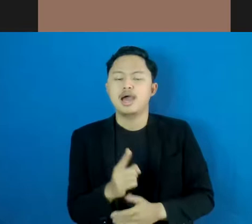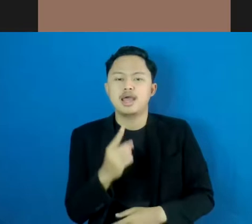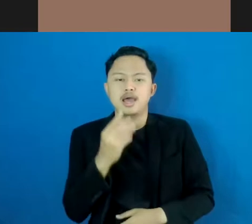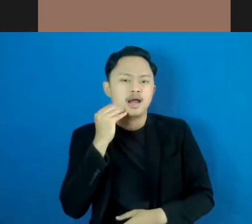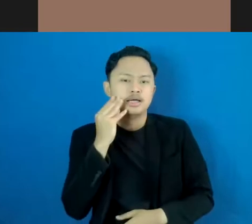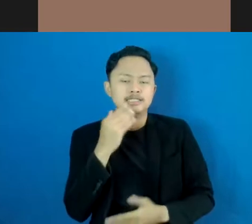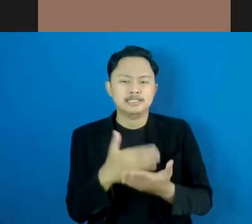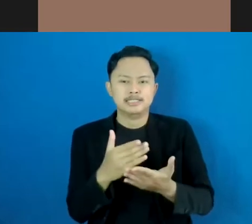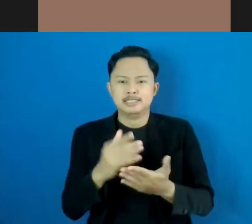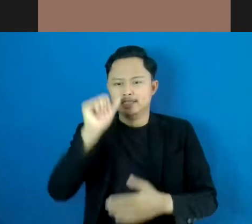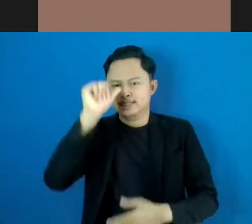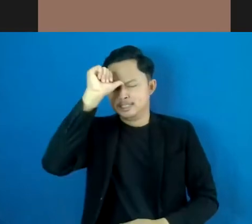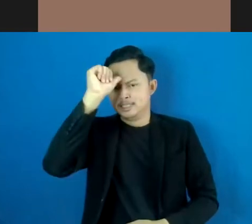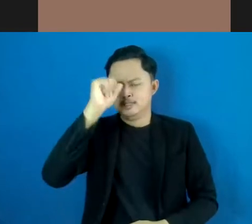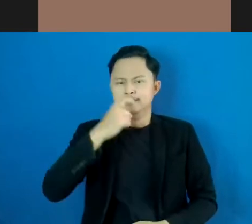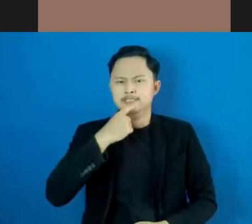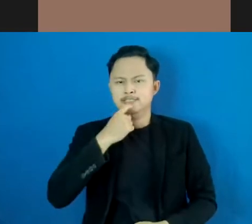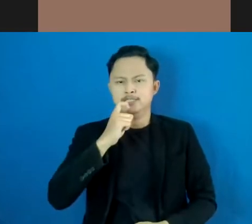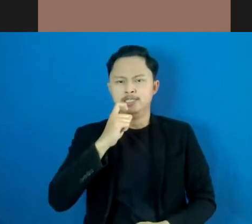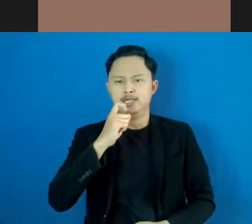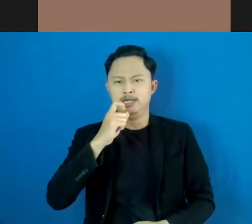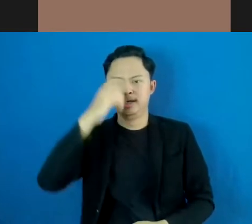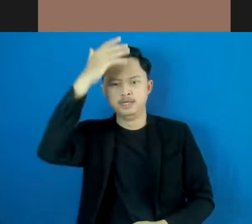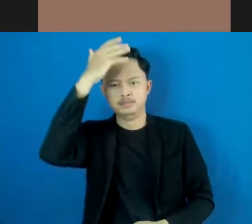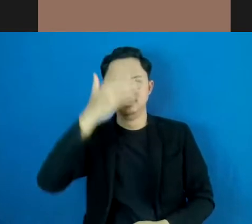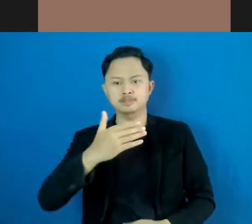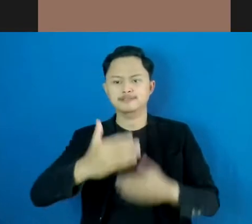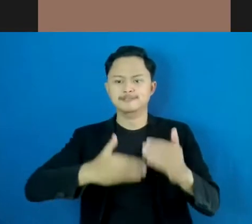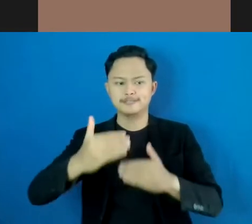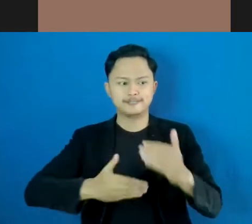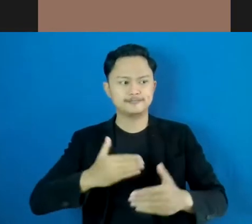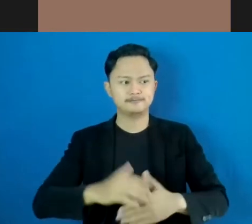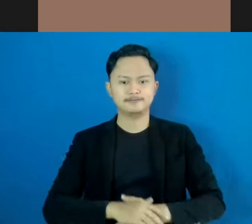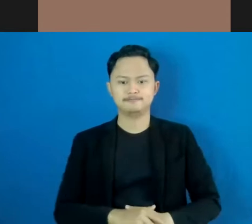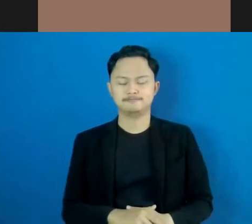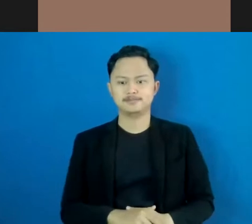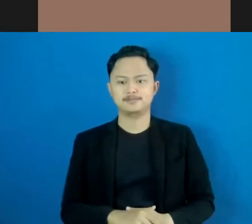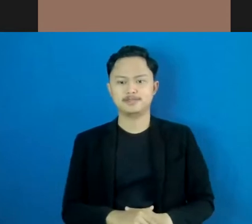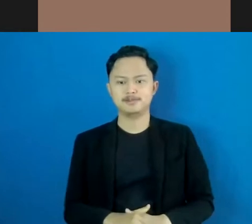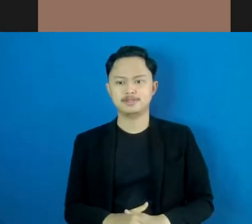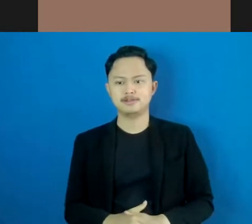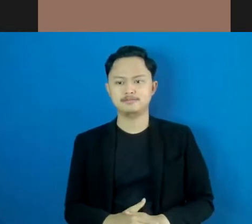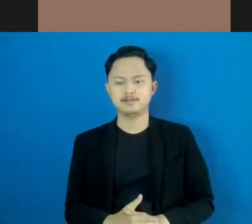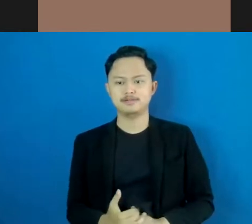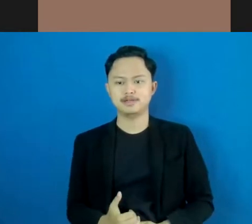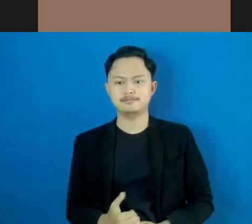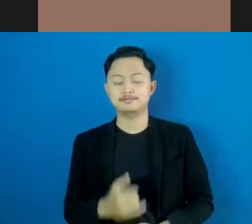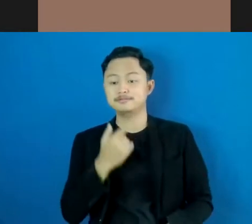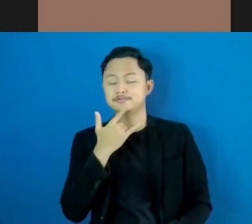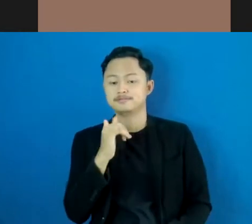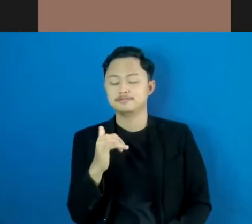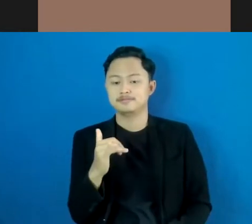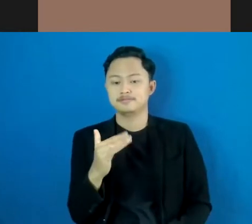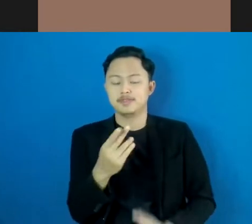in India about how to operate the bus. And I just asked about how the bus operator